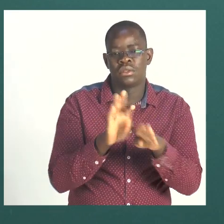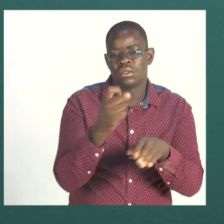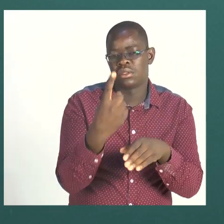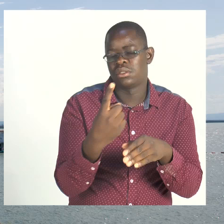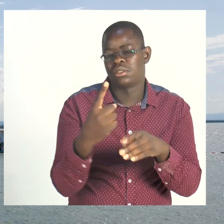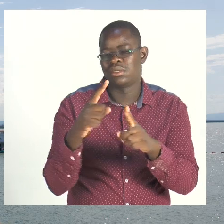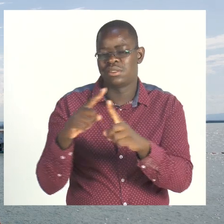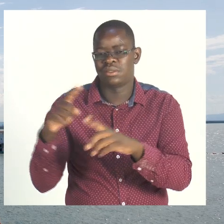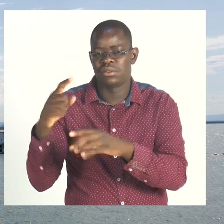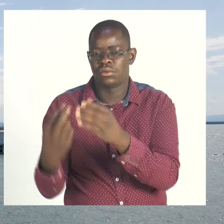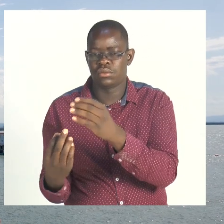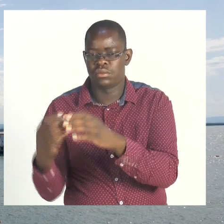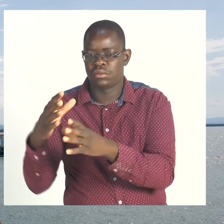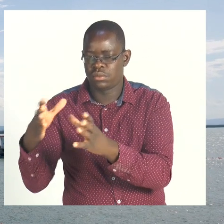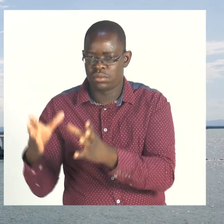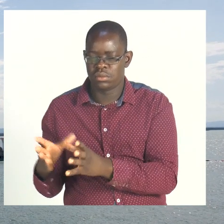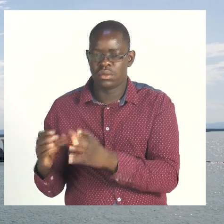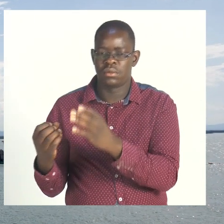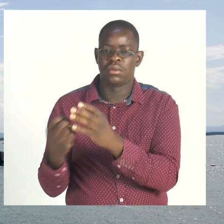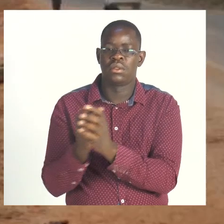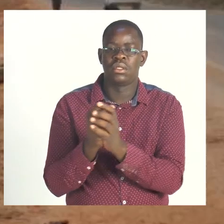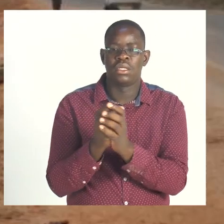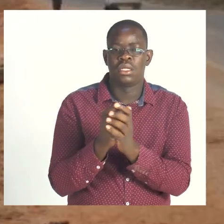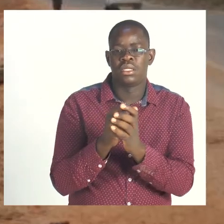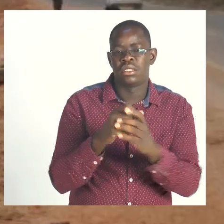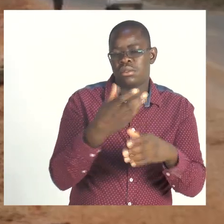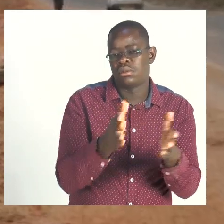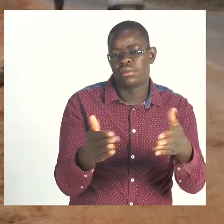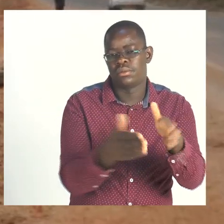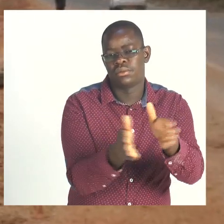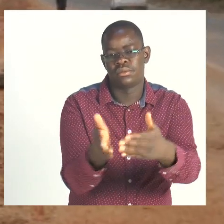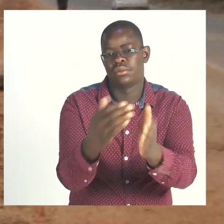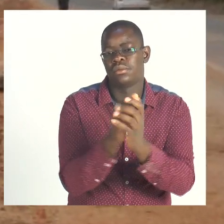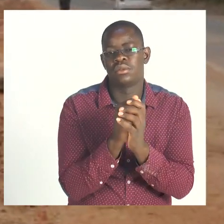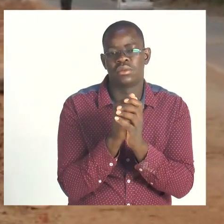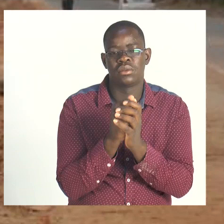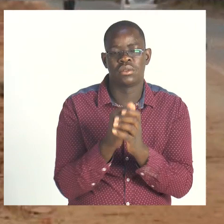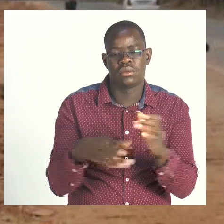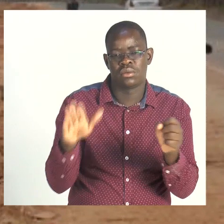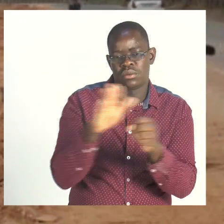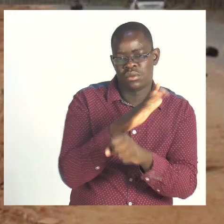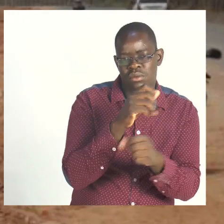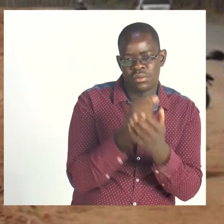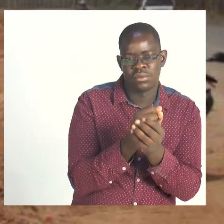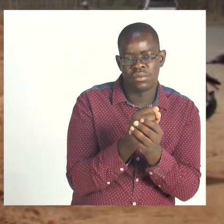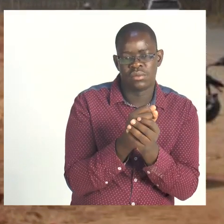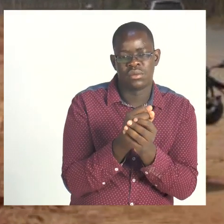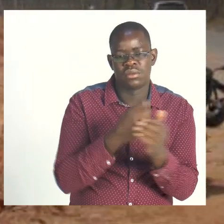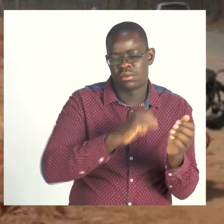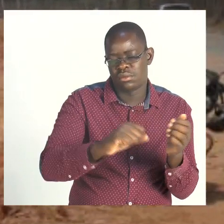coastal areas and also sometimes at rivers and lakes, where they fill up such areas with